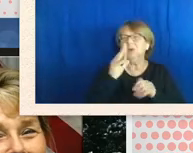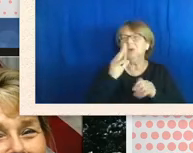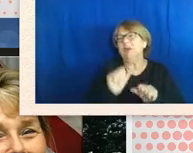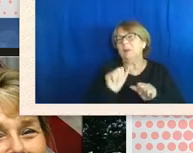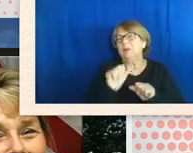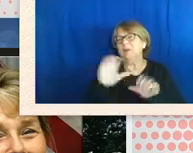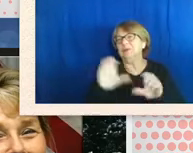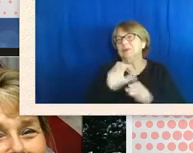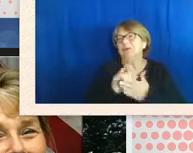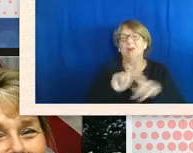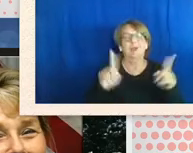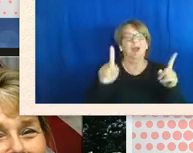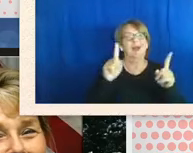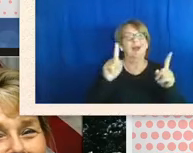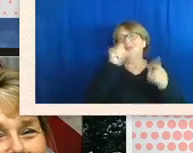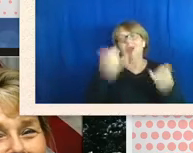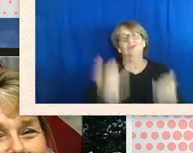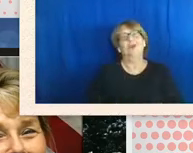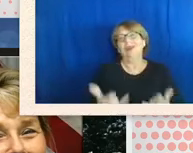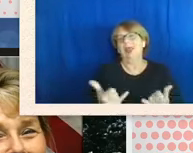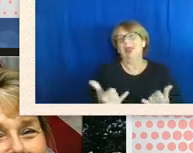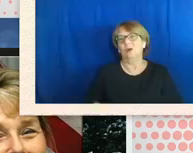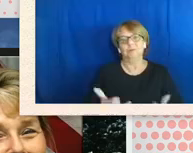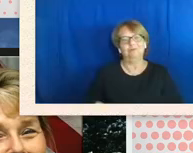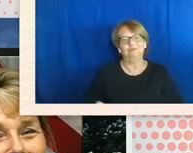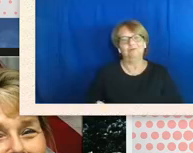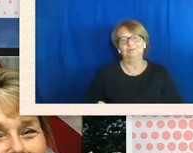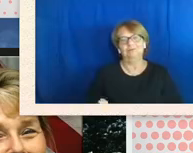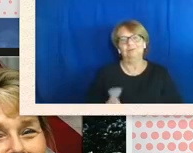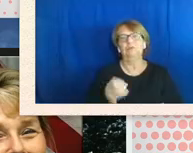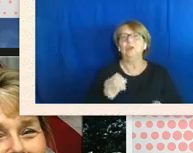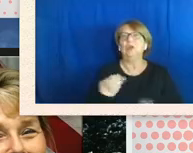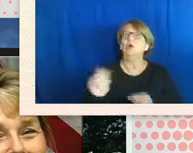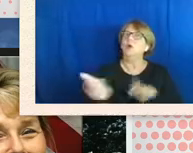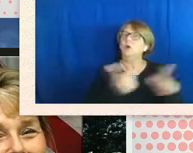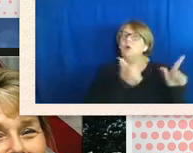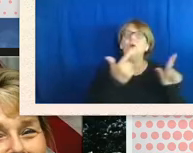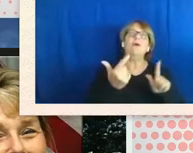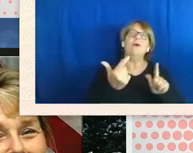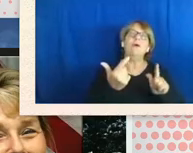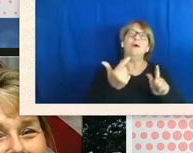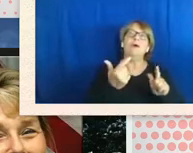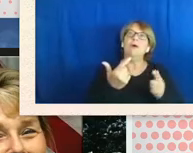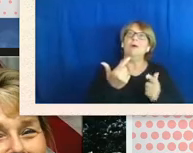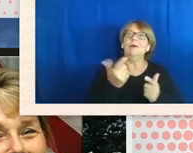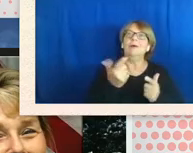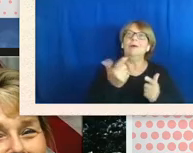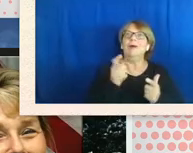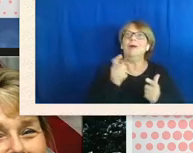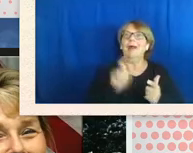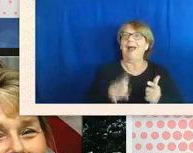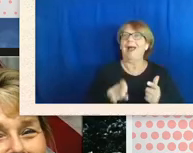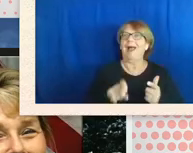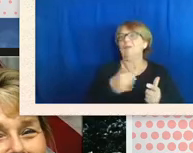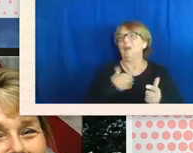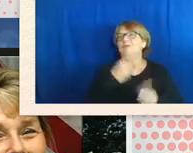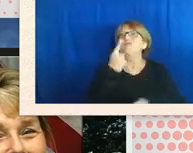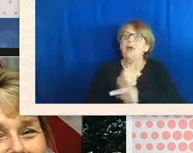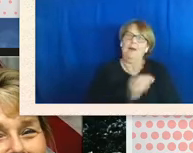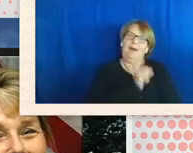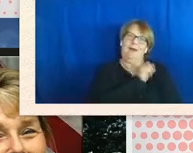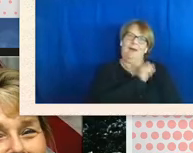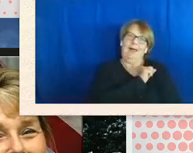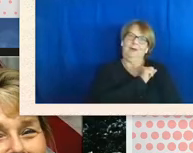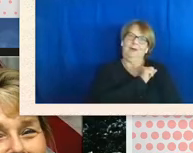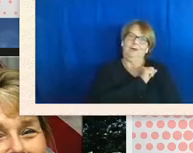right now. So we all have to have the right attitude. We have to have attitude